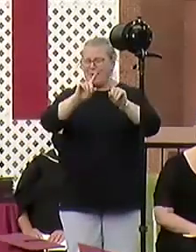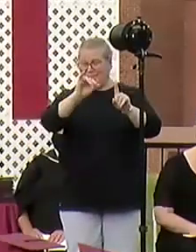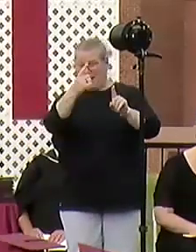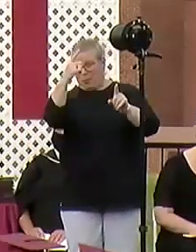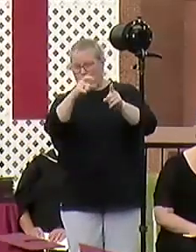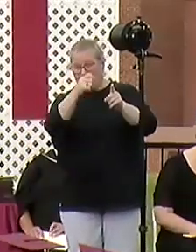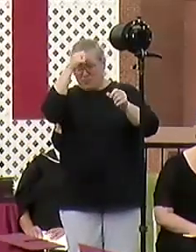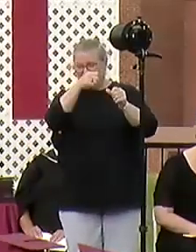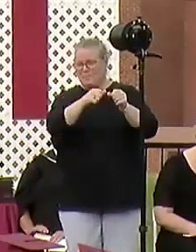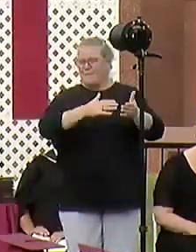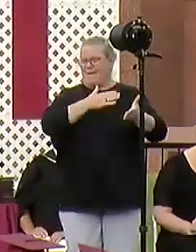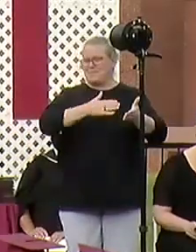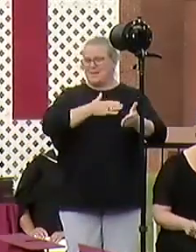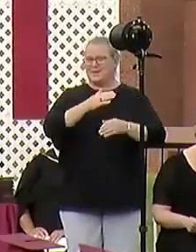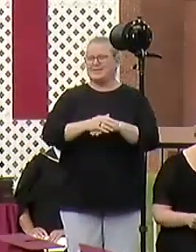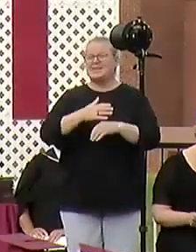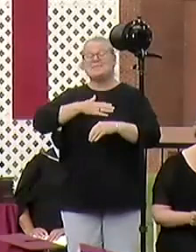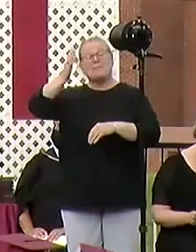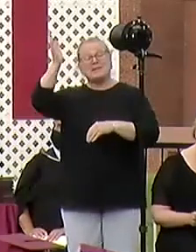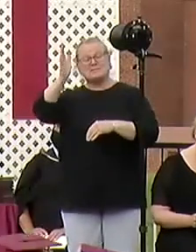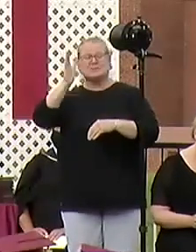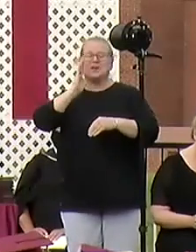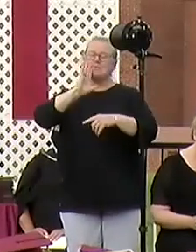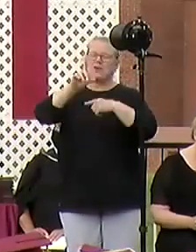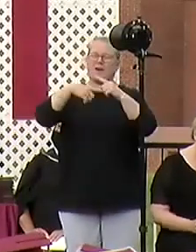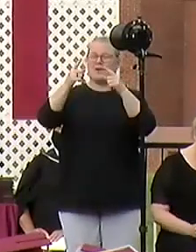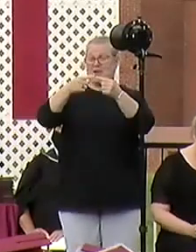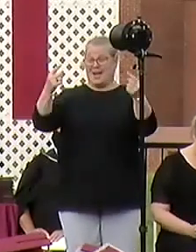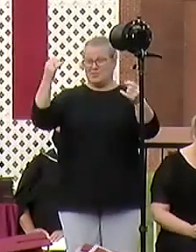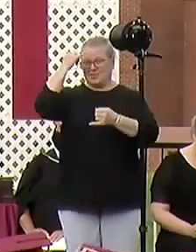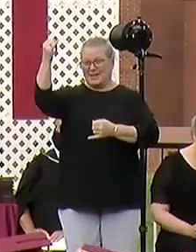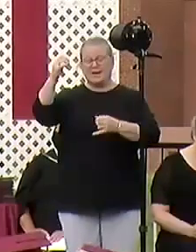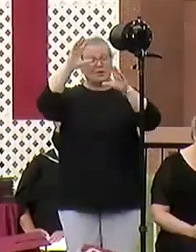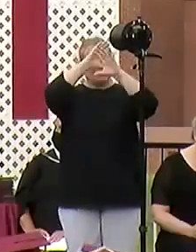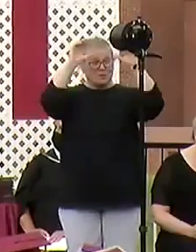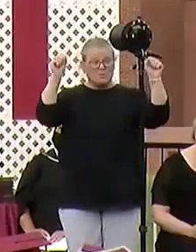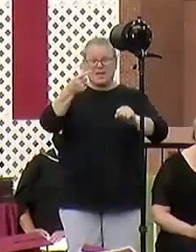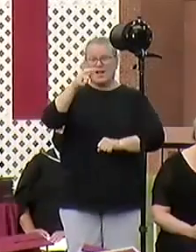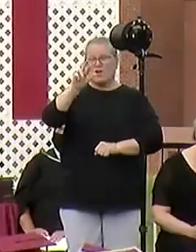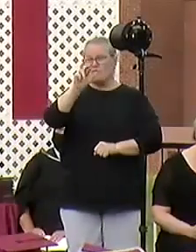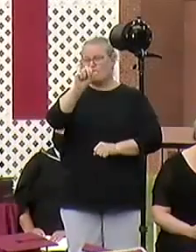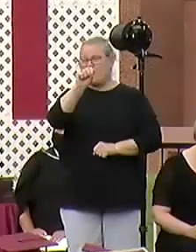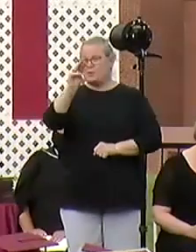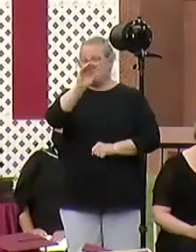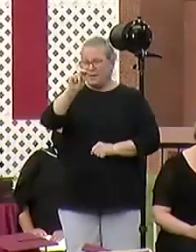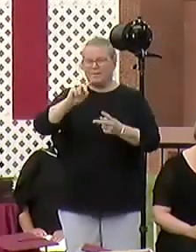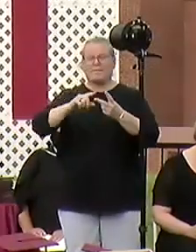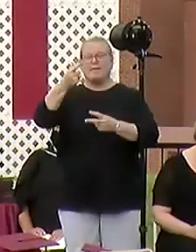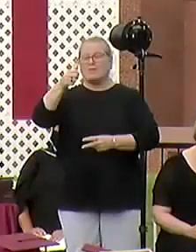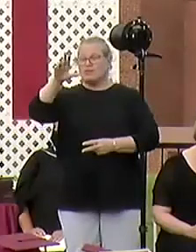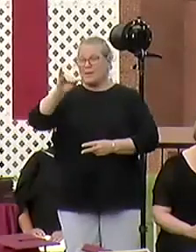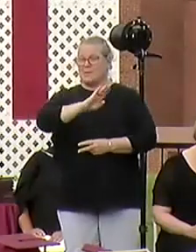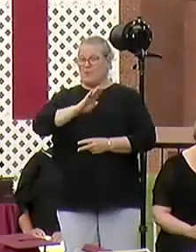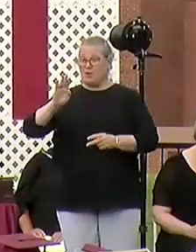as well. We'll be talking about some contrasting ideas. Superintendent Grossman, Granby Board of Education,